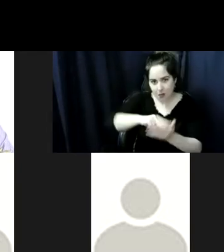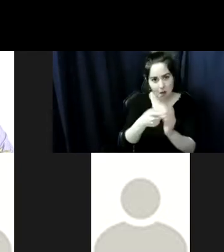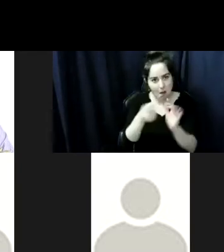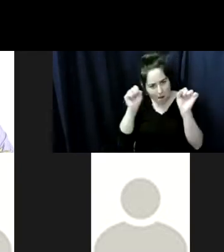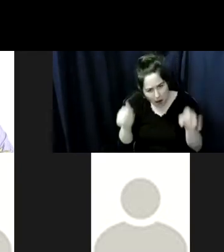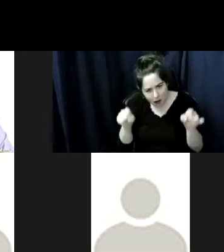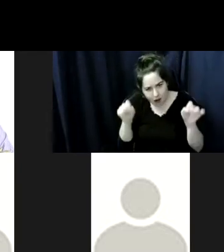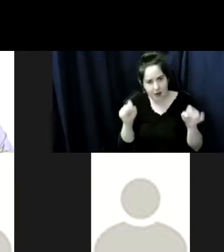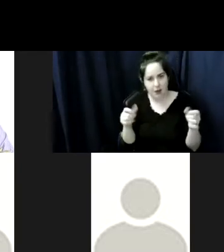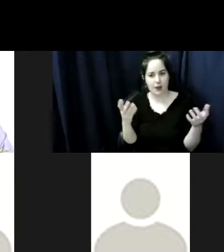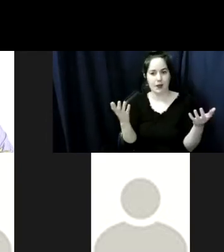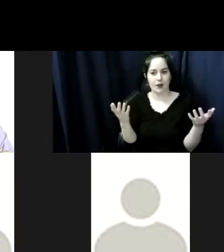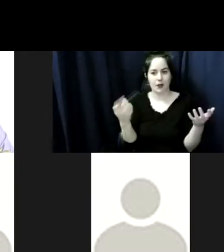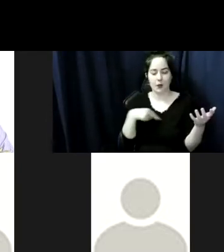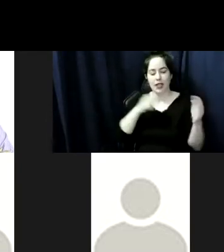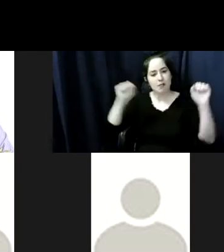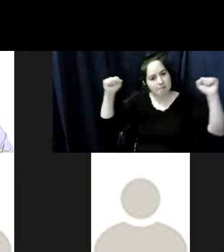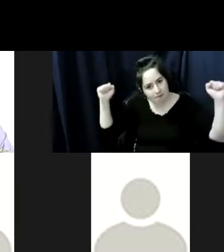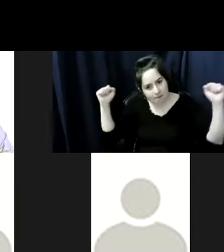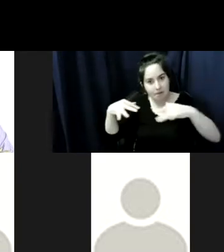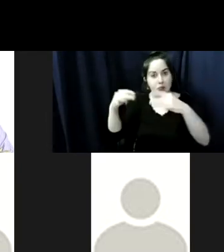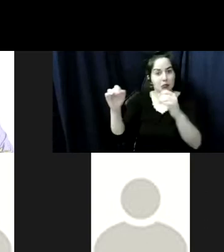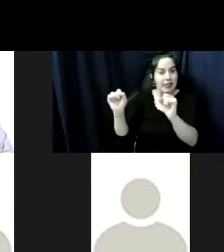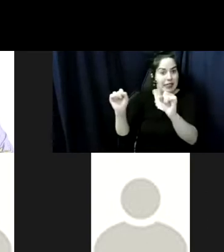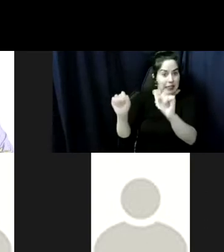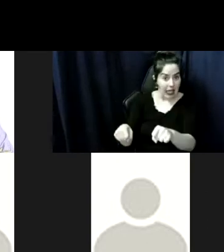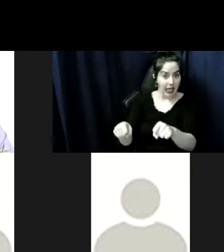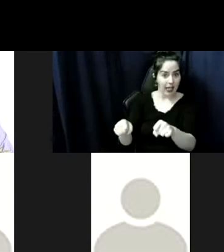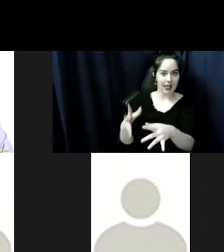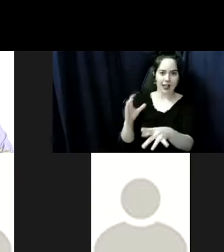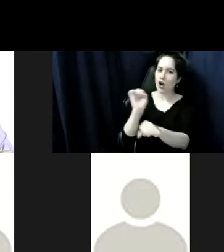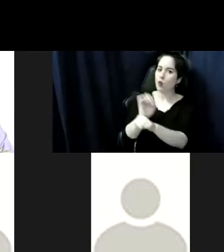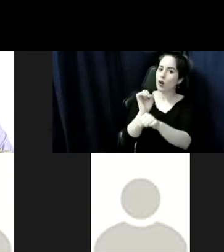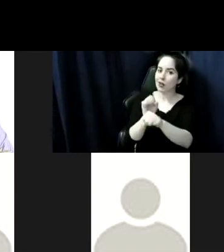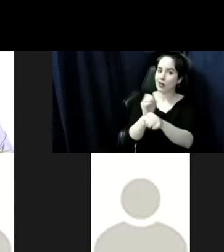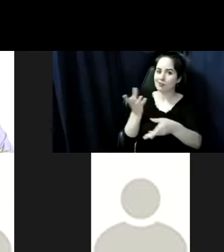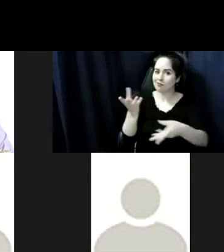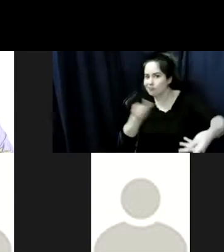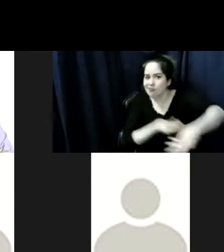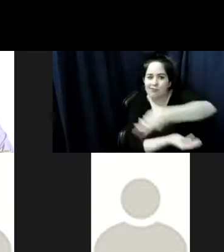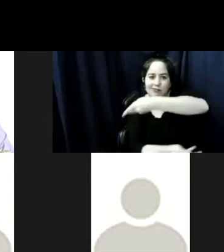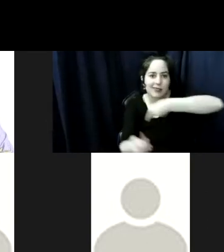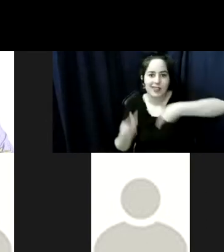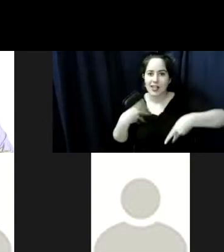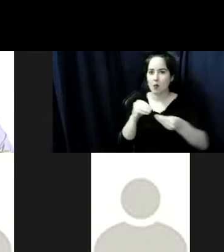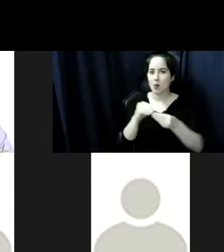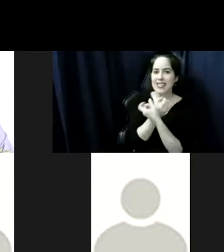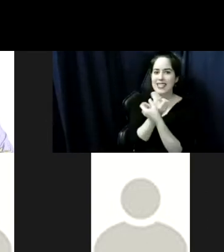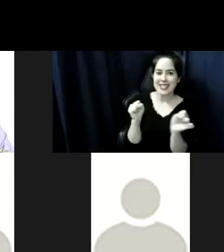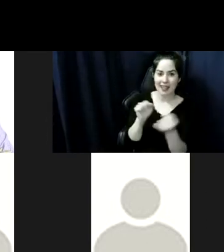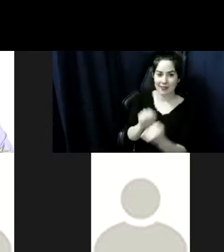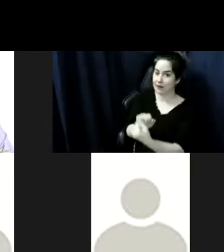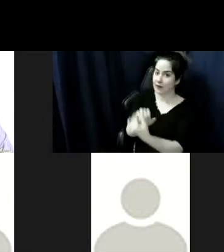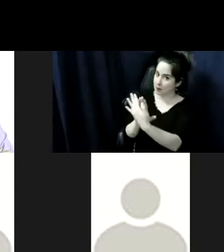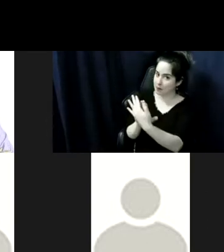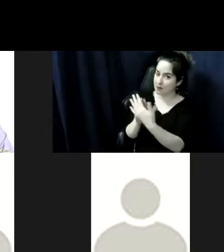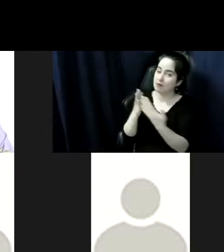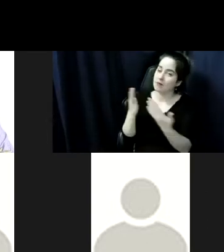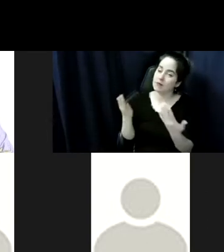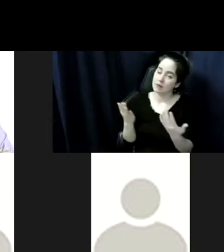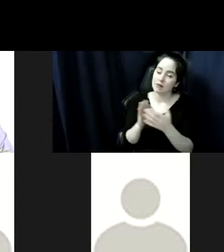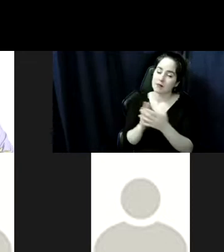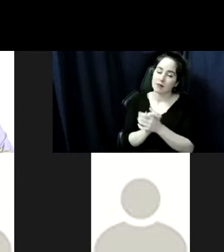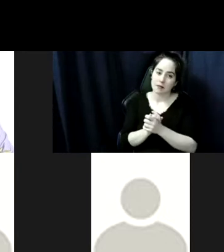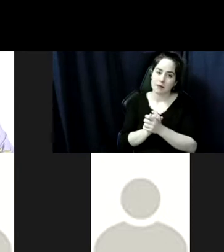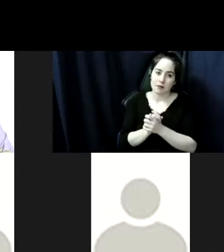place where we can come together and share our work with each other in a safer way. So I feel like